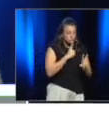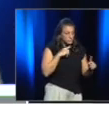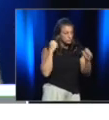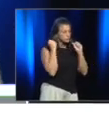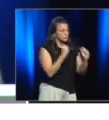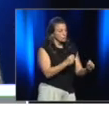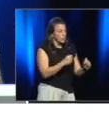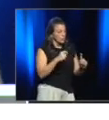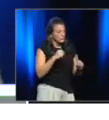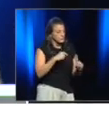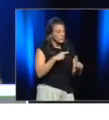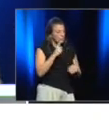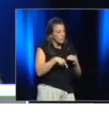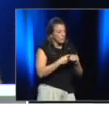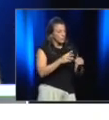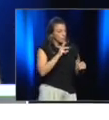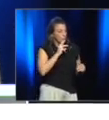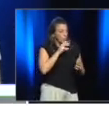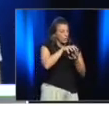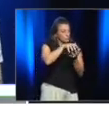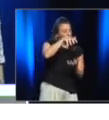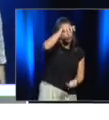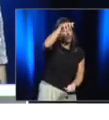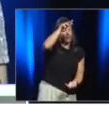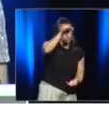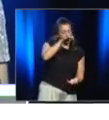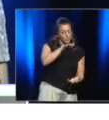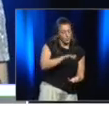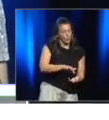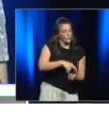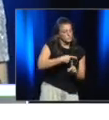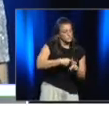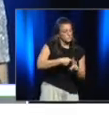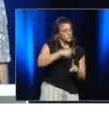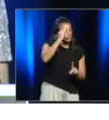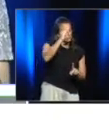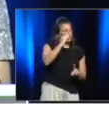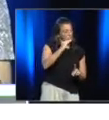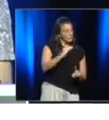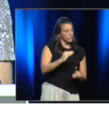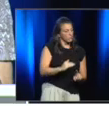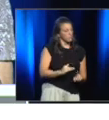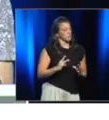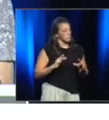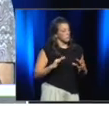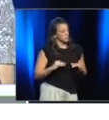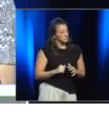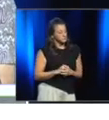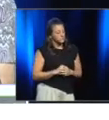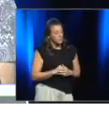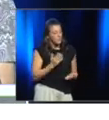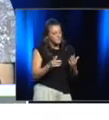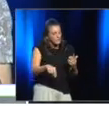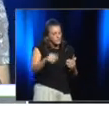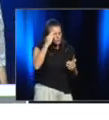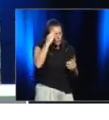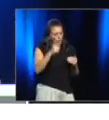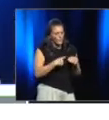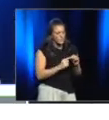the structure of the water column. And it was pretty exciting. And those of you that are familiar with